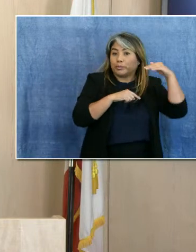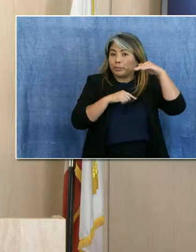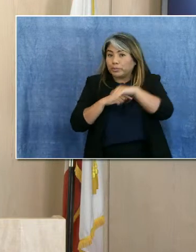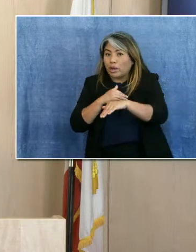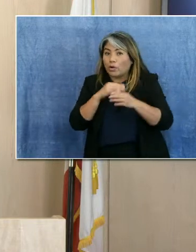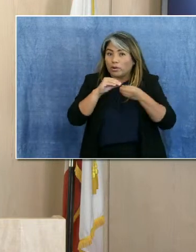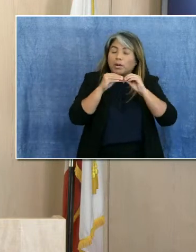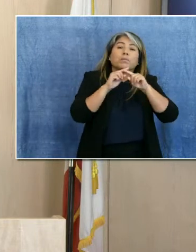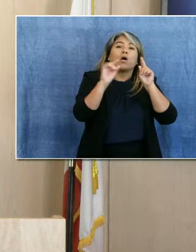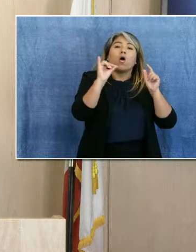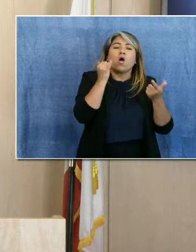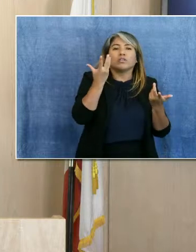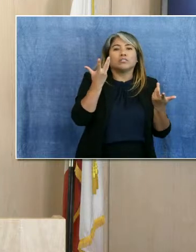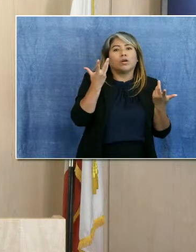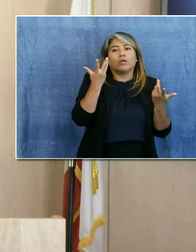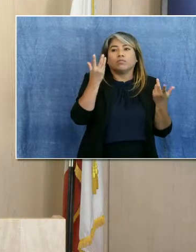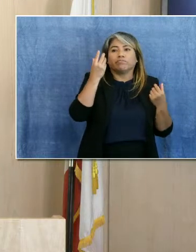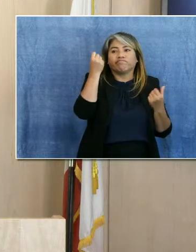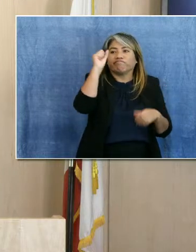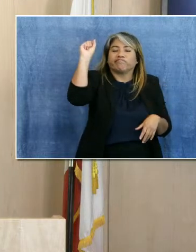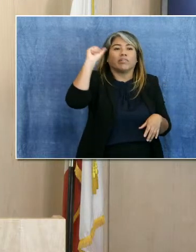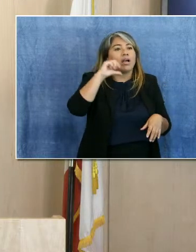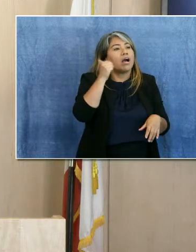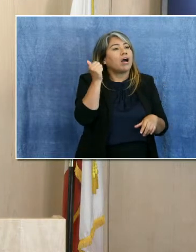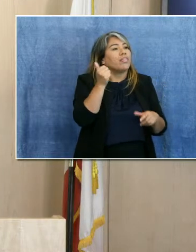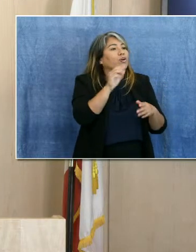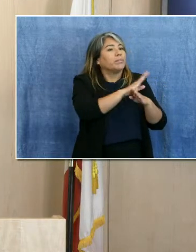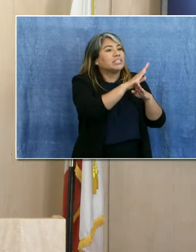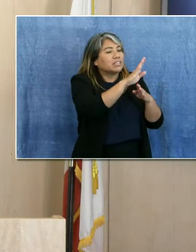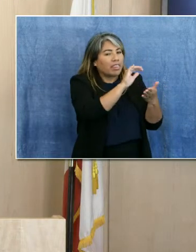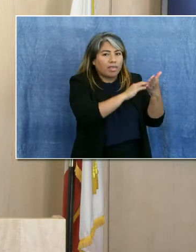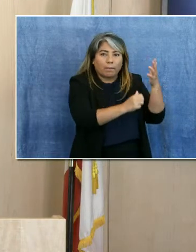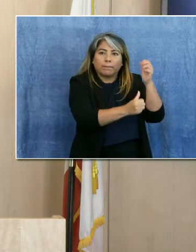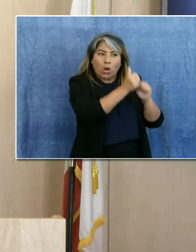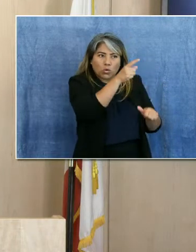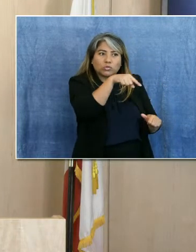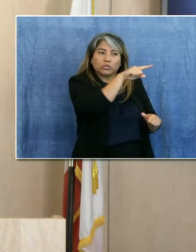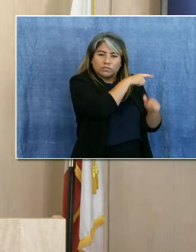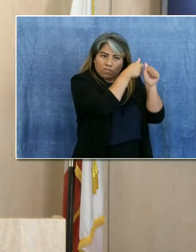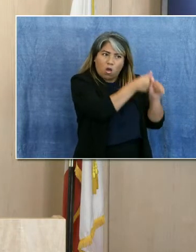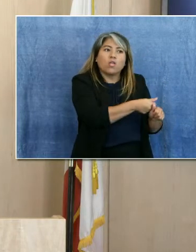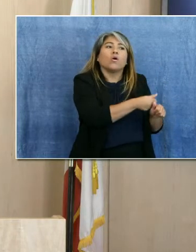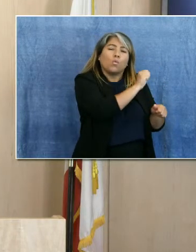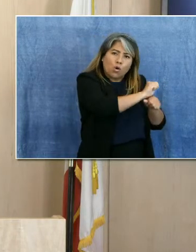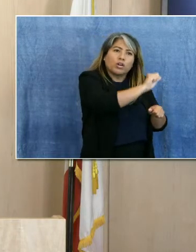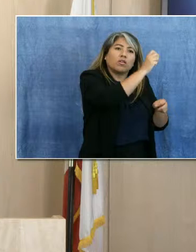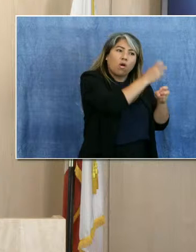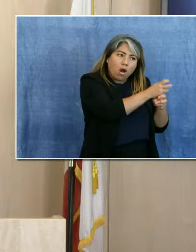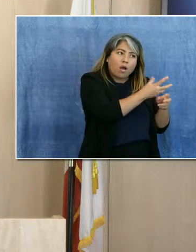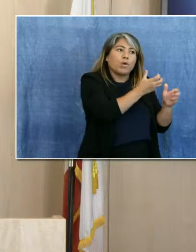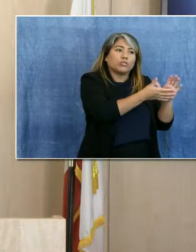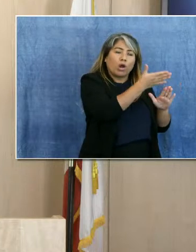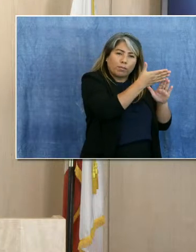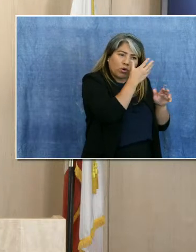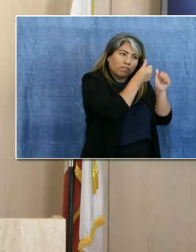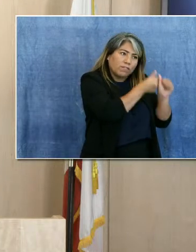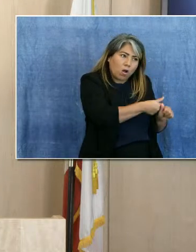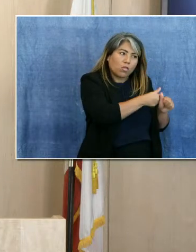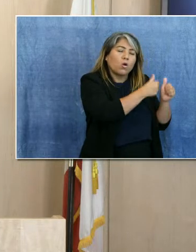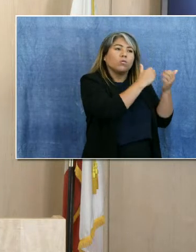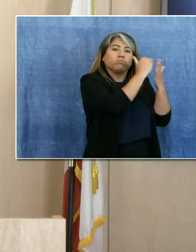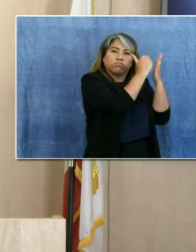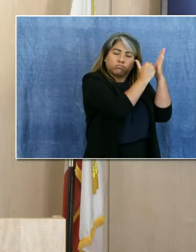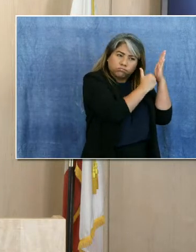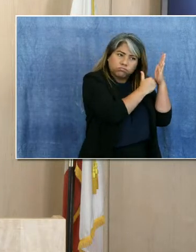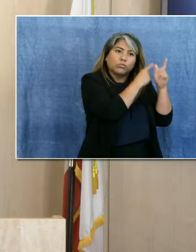is a direct affront to all of those entities out there, the overwhelming majority, that are working so hard to operate in compliance and to do things